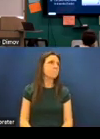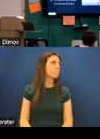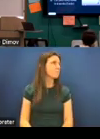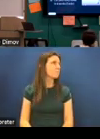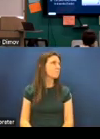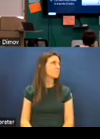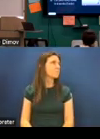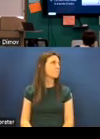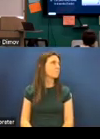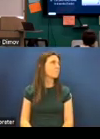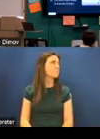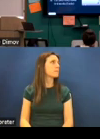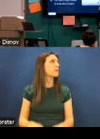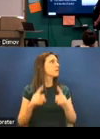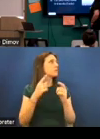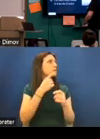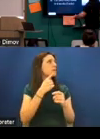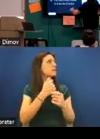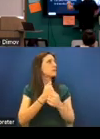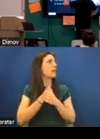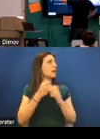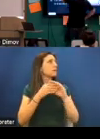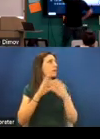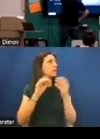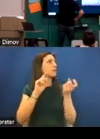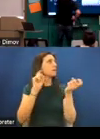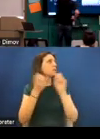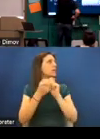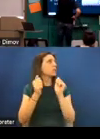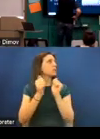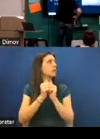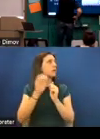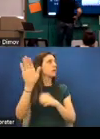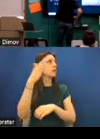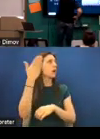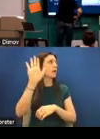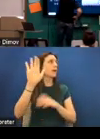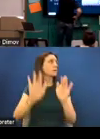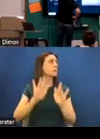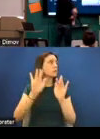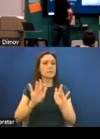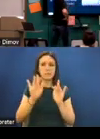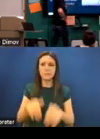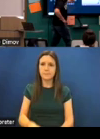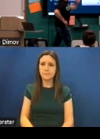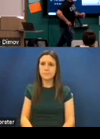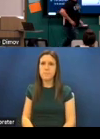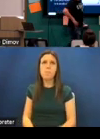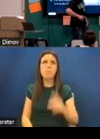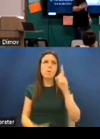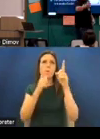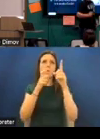Okay, life story. Changed with God's mercy. Who's that one?